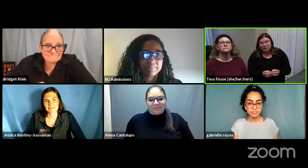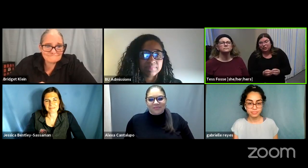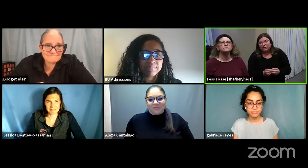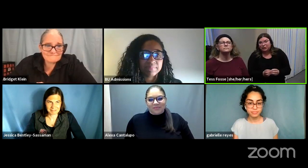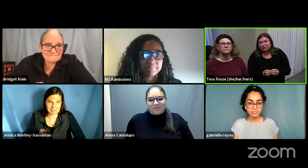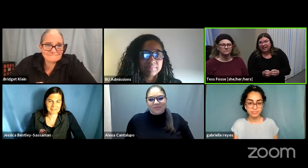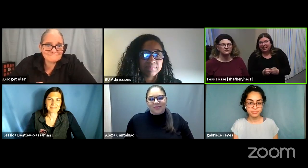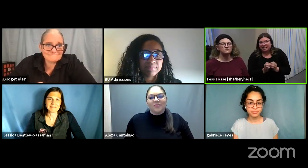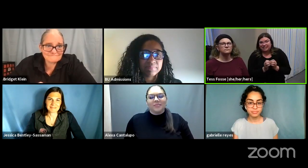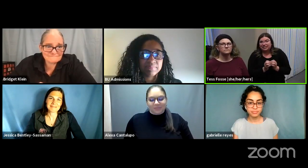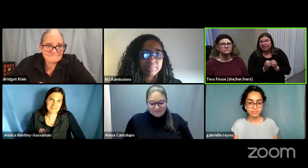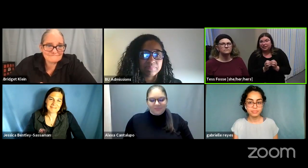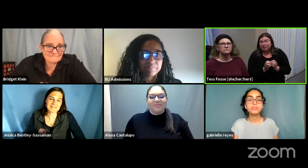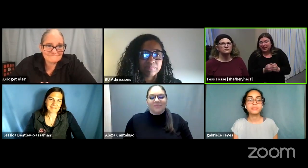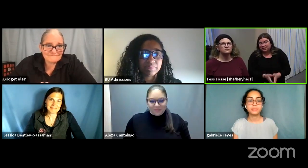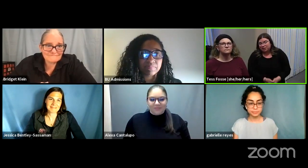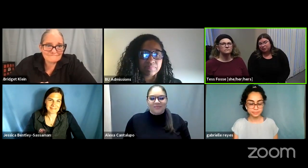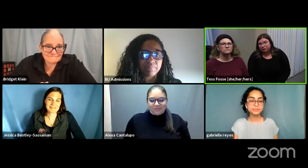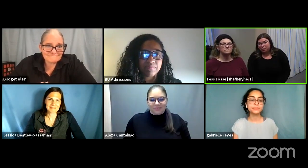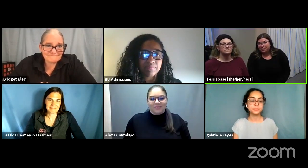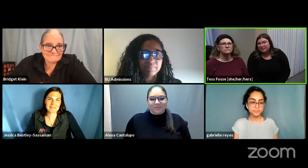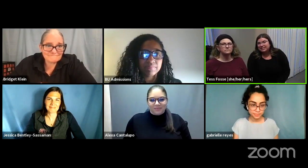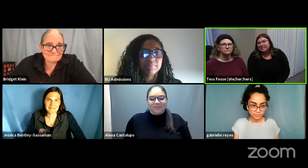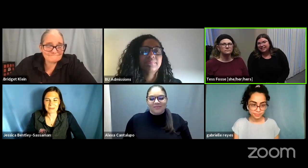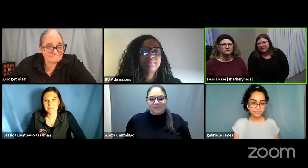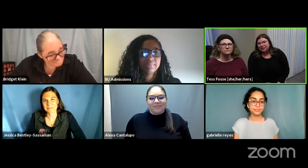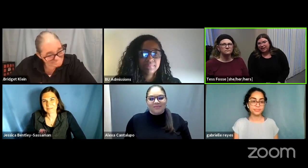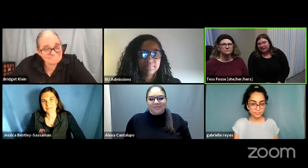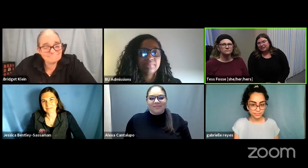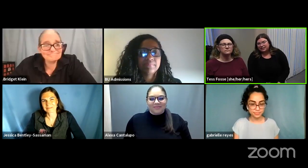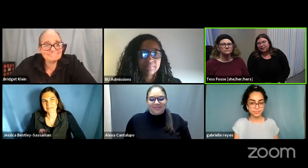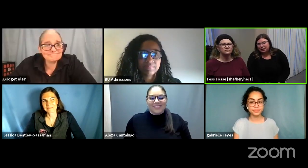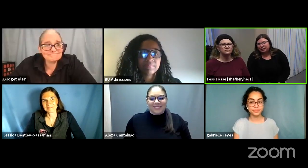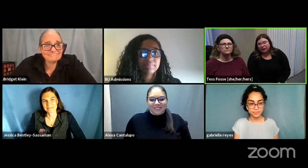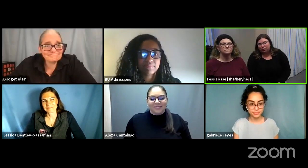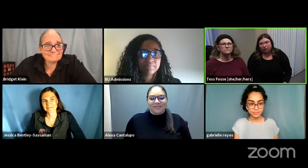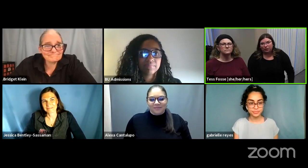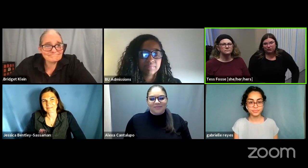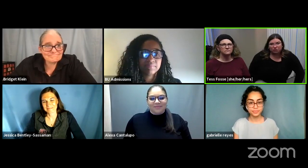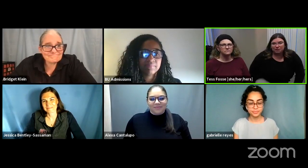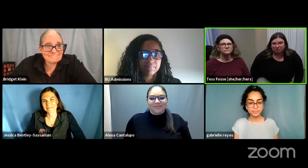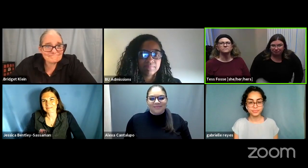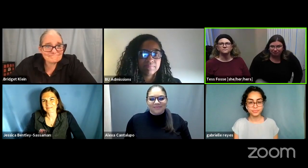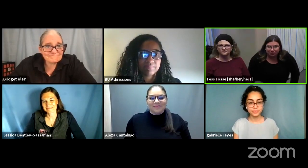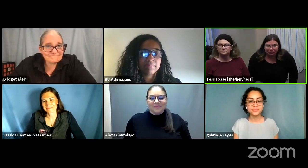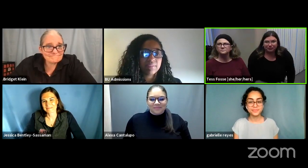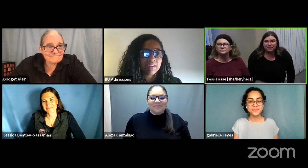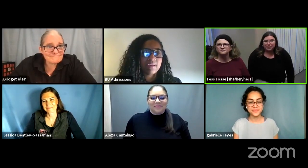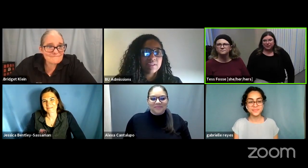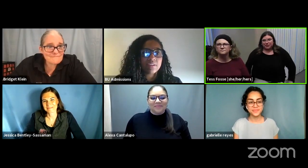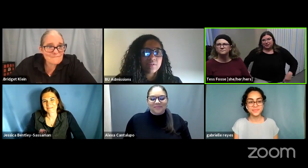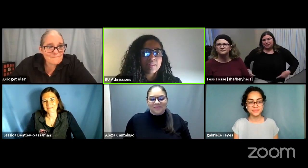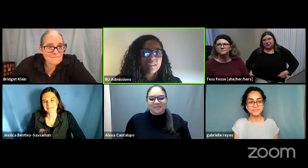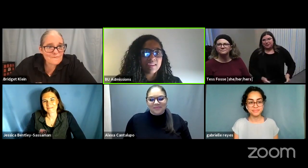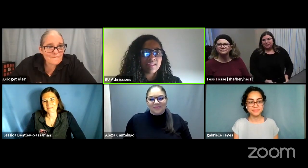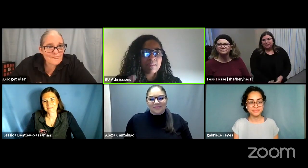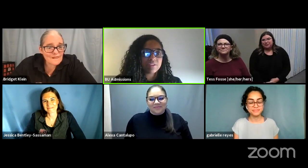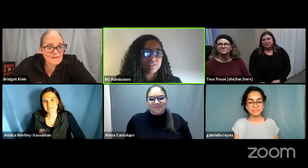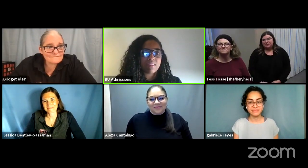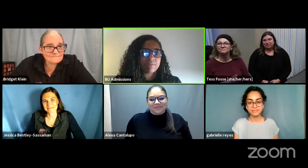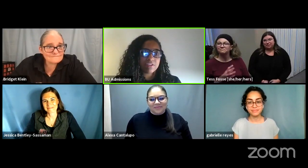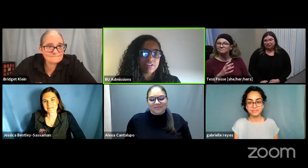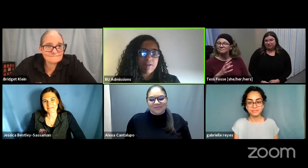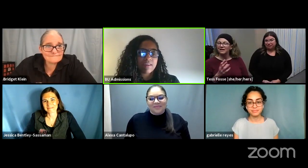not actually certified until they pass the performance. So that is typically a goal of our students. So, and they